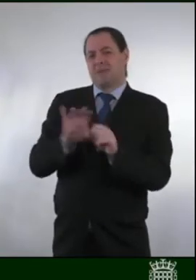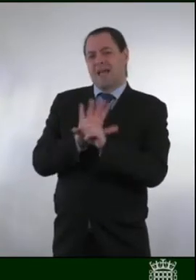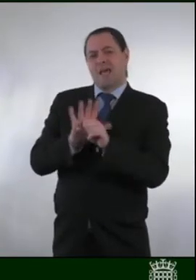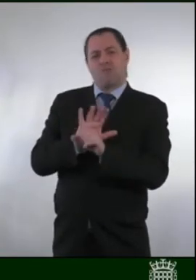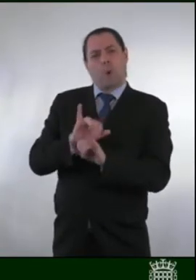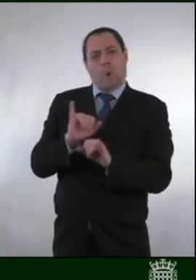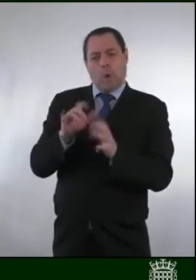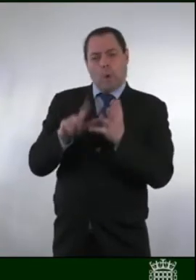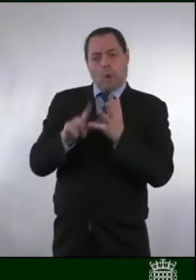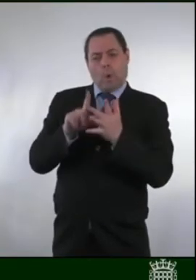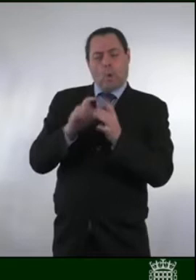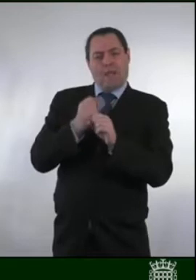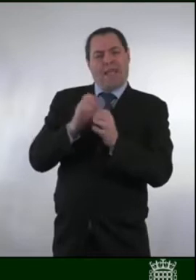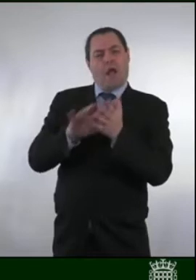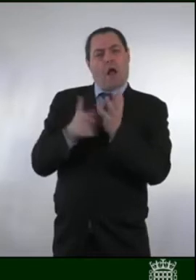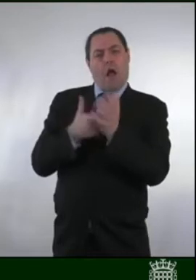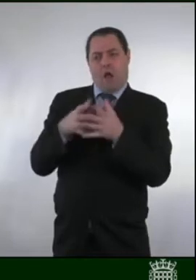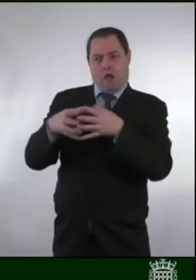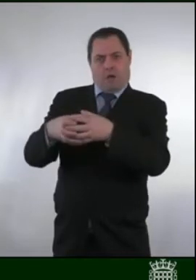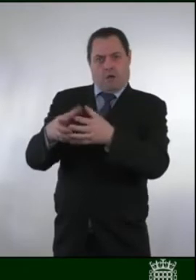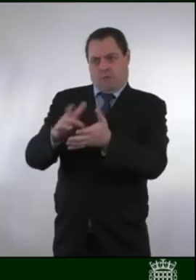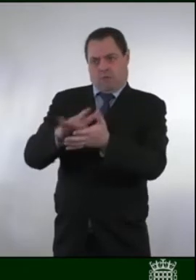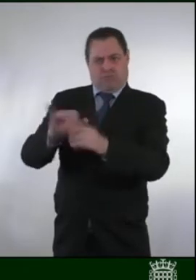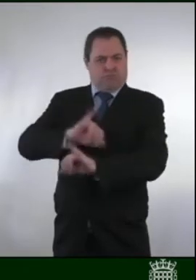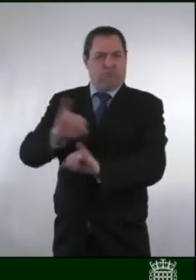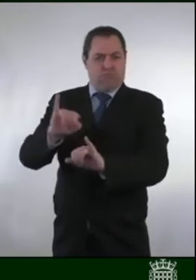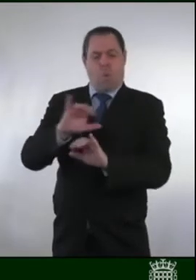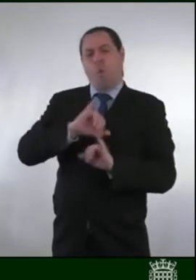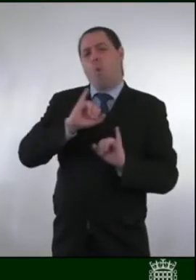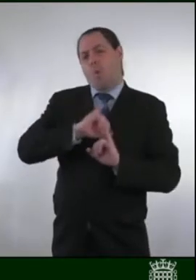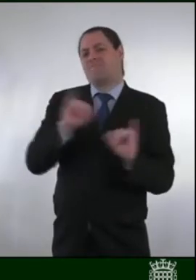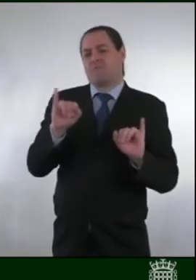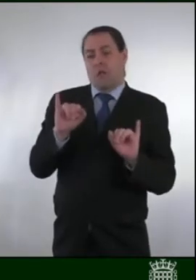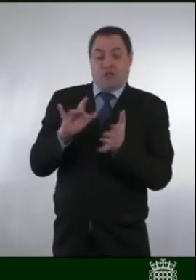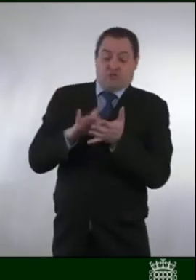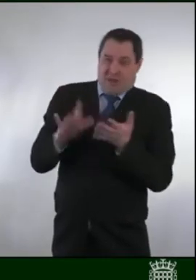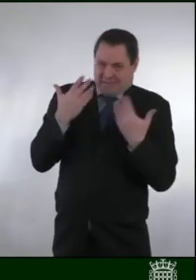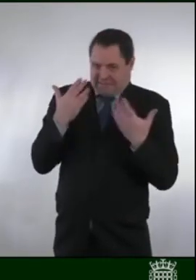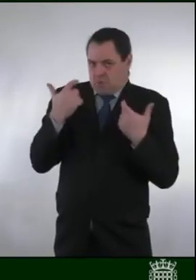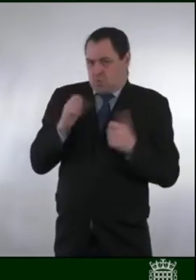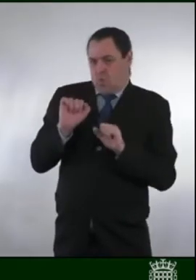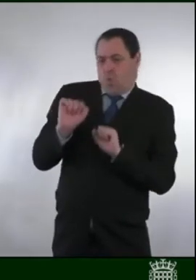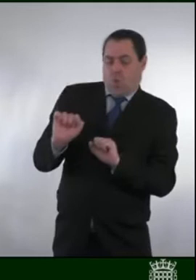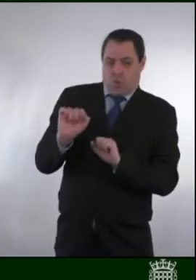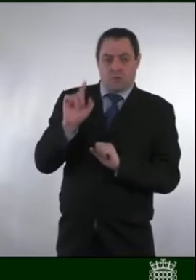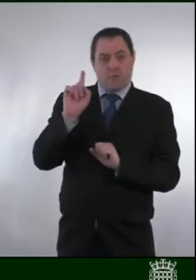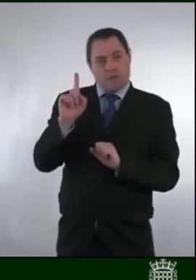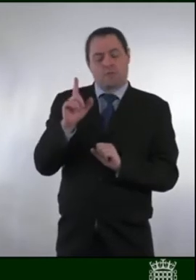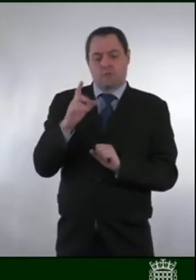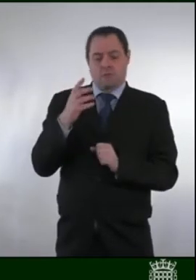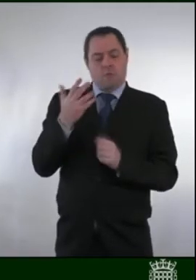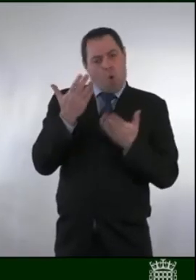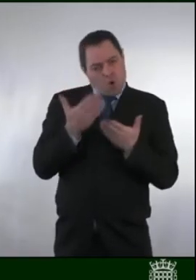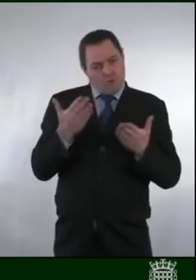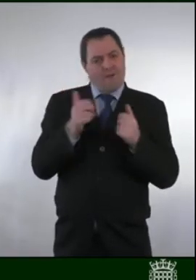that members on all sides of the House share that view. And I commend to him the excellent statement by my right honourable friend,